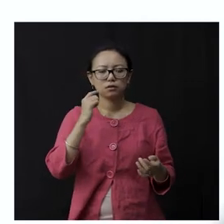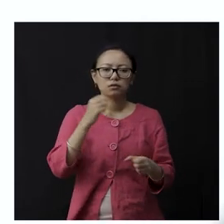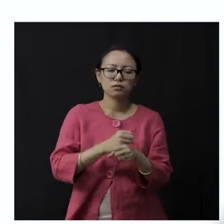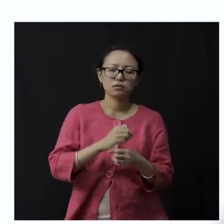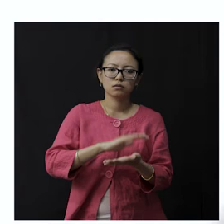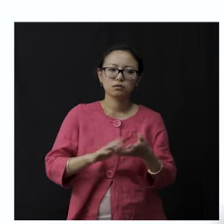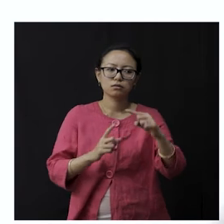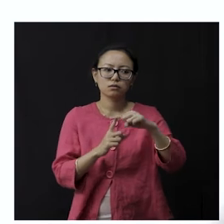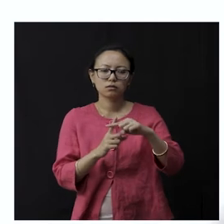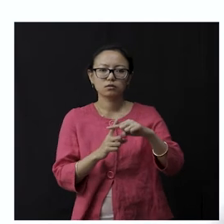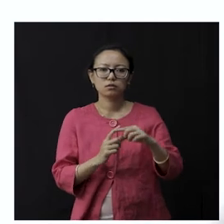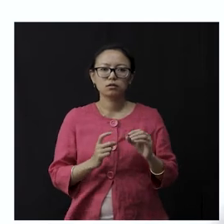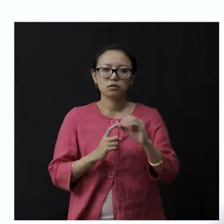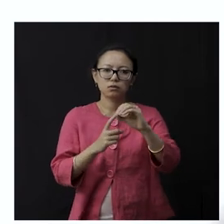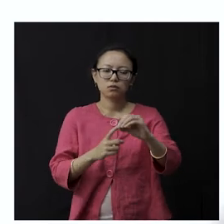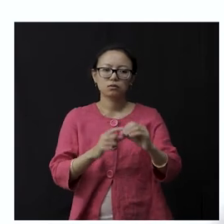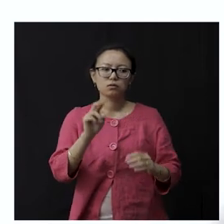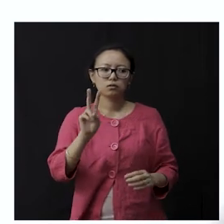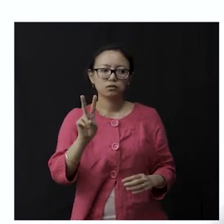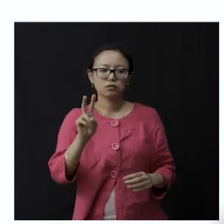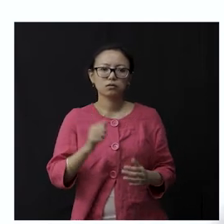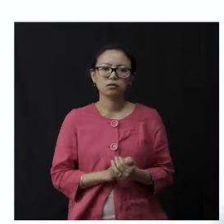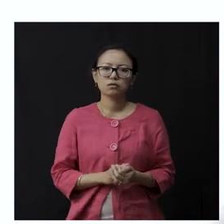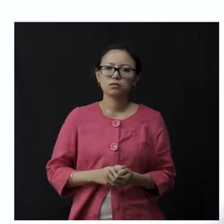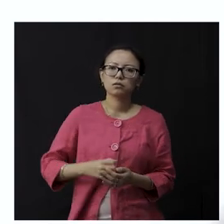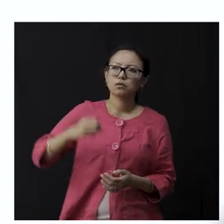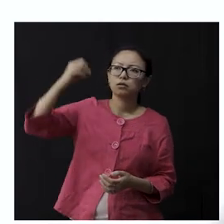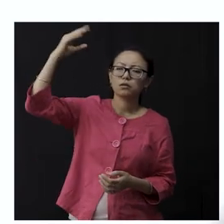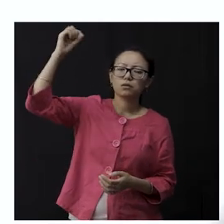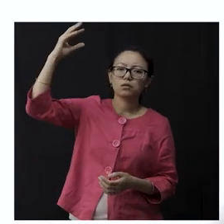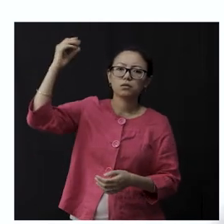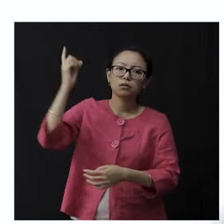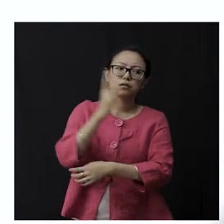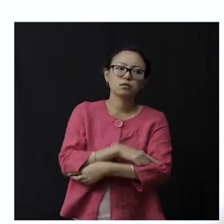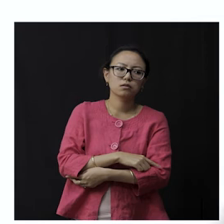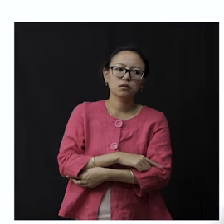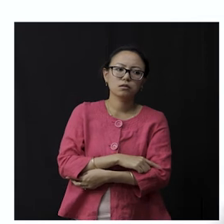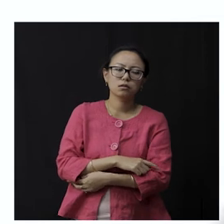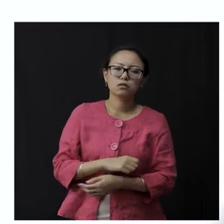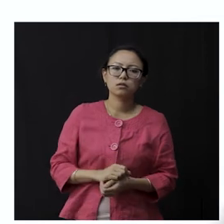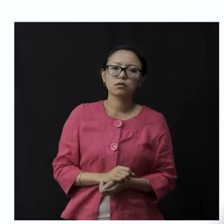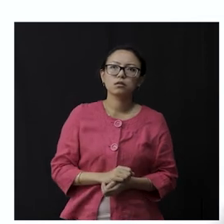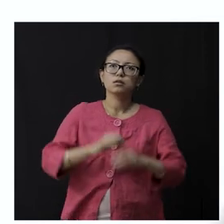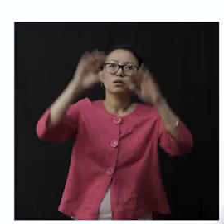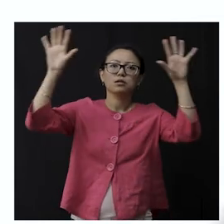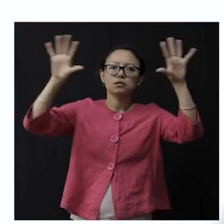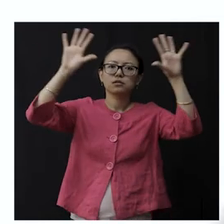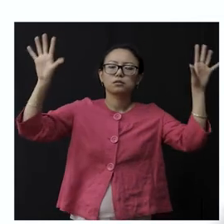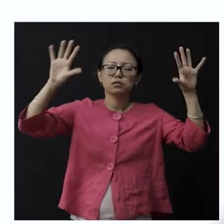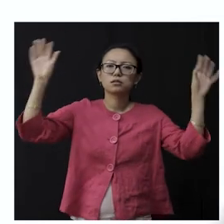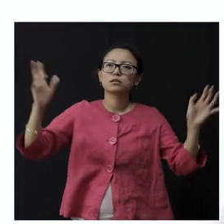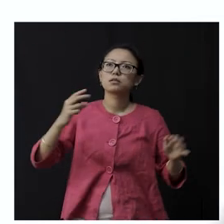on a sunny day, the sky looks on a sunny day, on a day when there is sun. So how do the